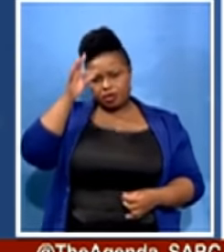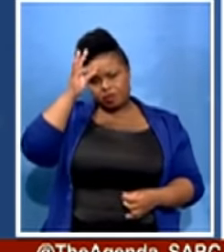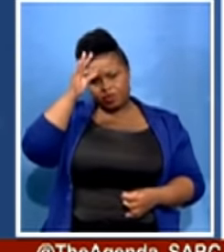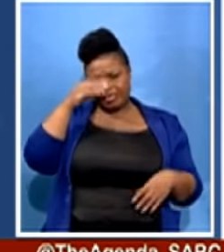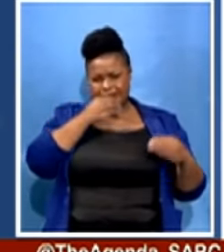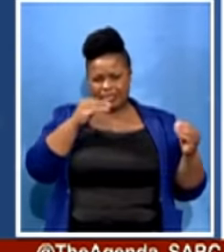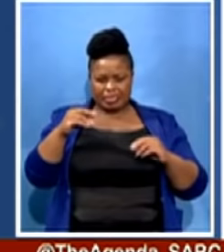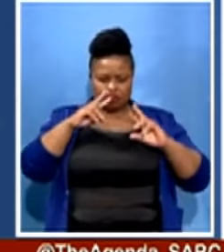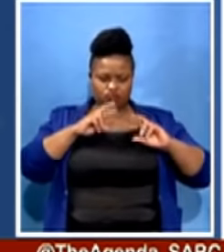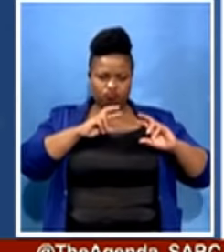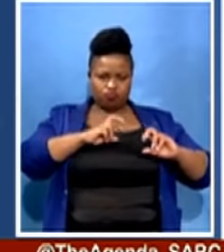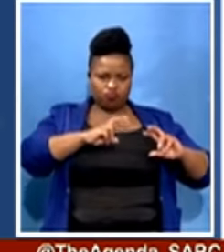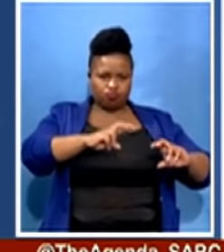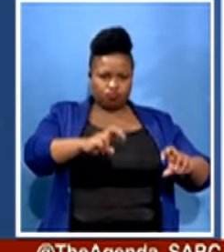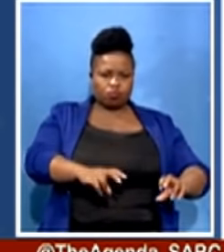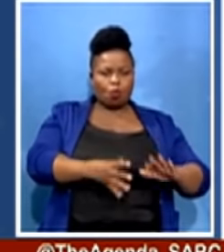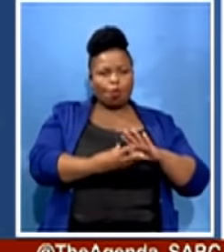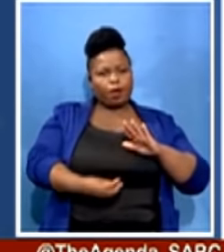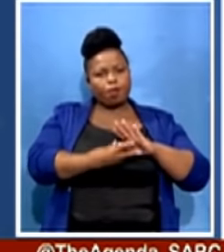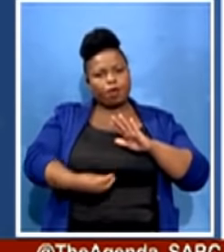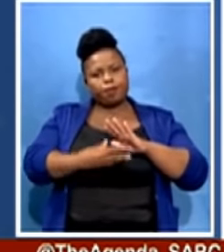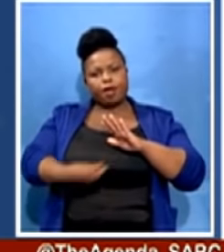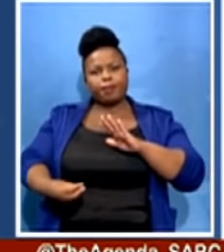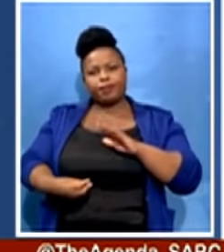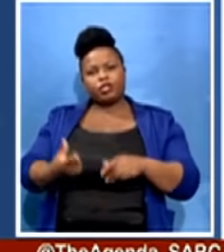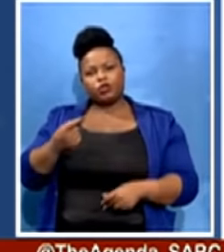downloading everything that was either